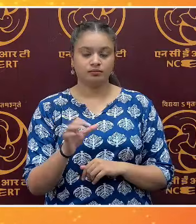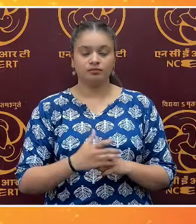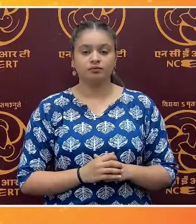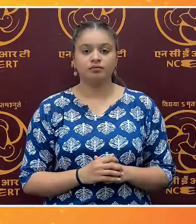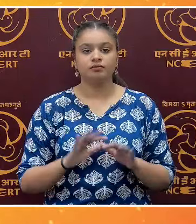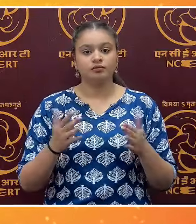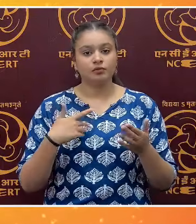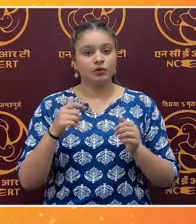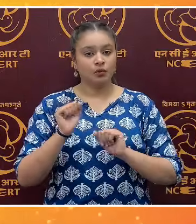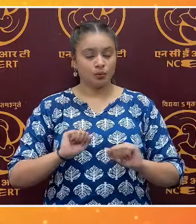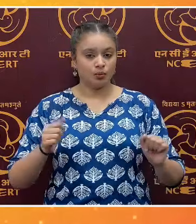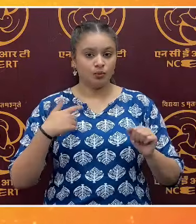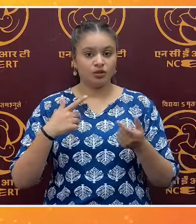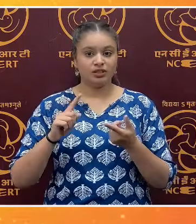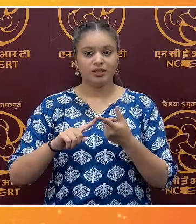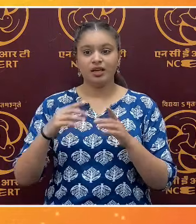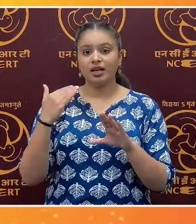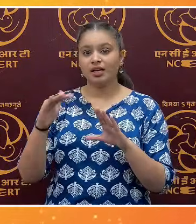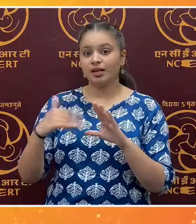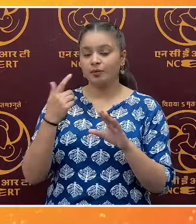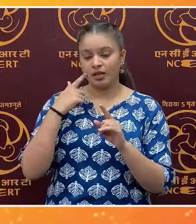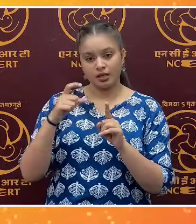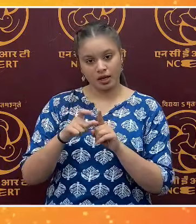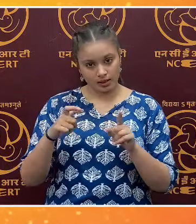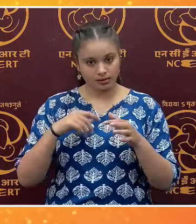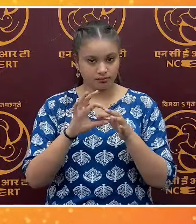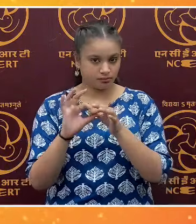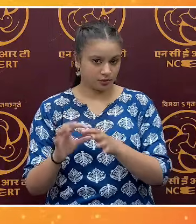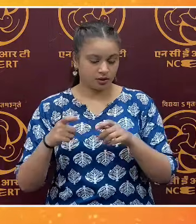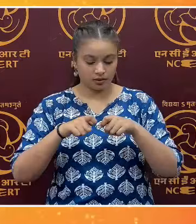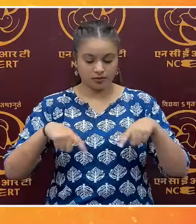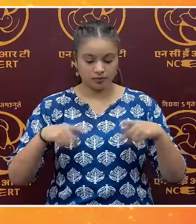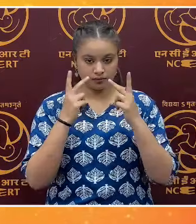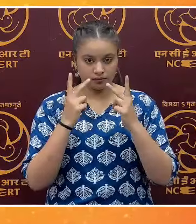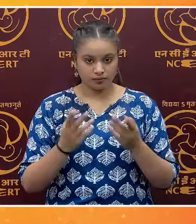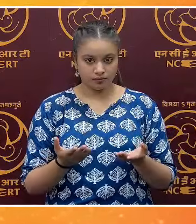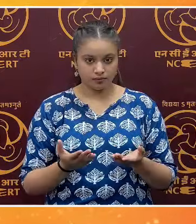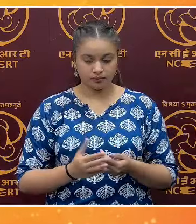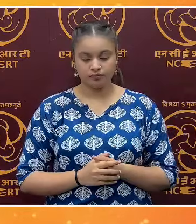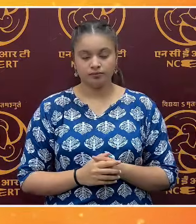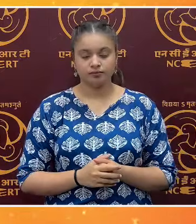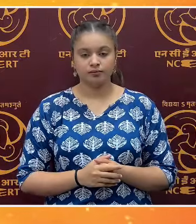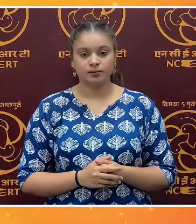8800440559. We also have a dedicated email ID for you, that is diksha.training at